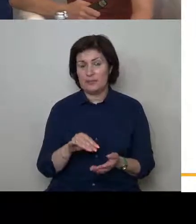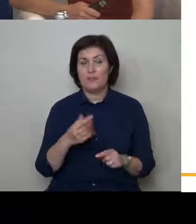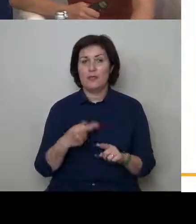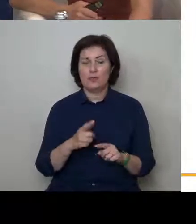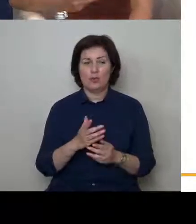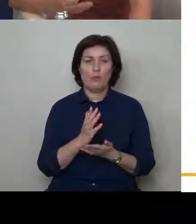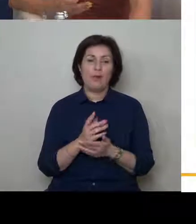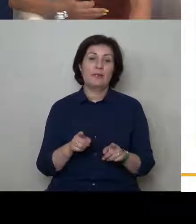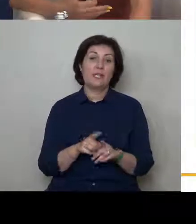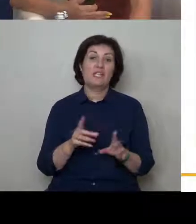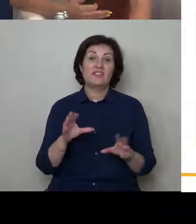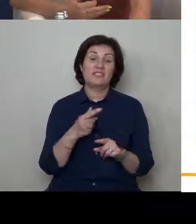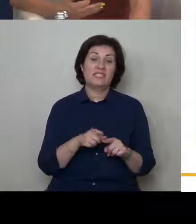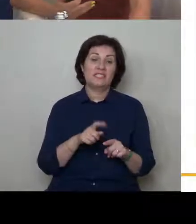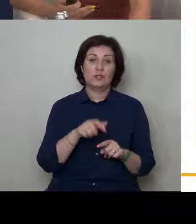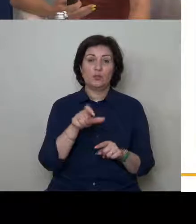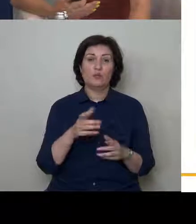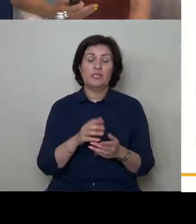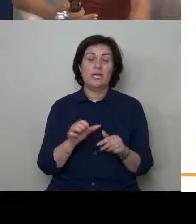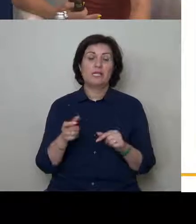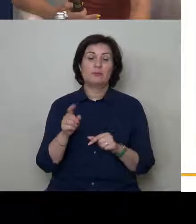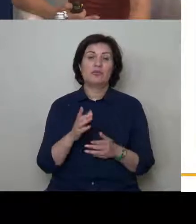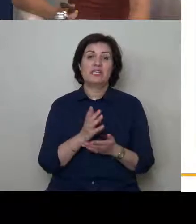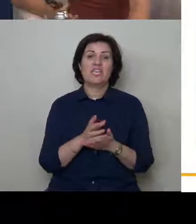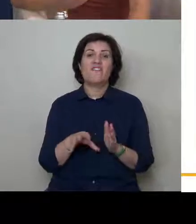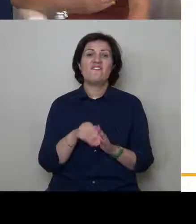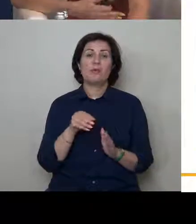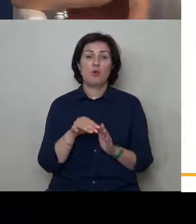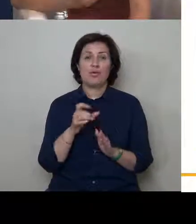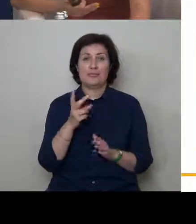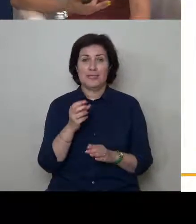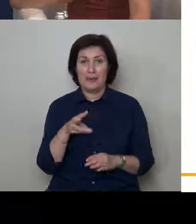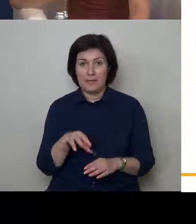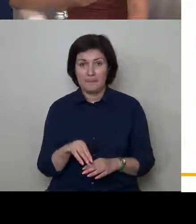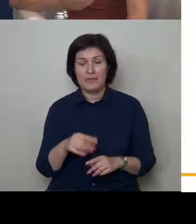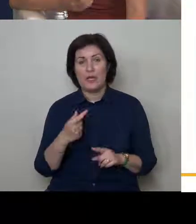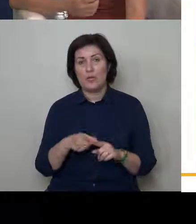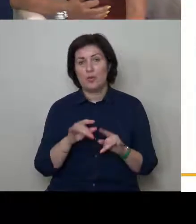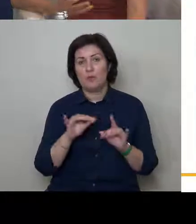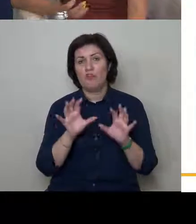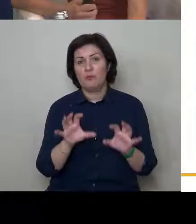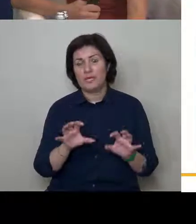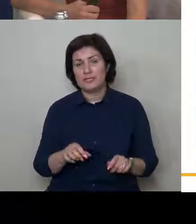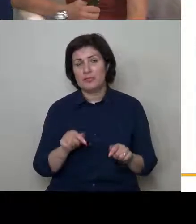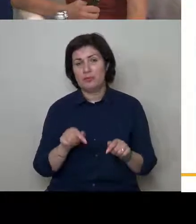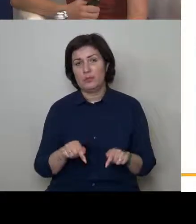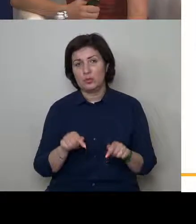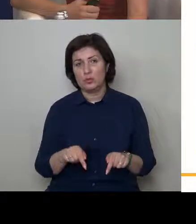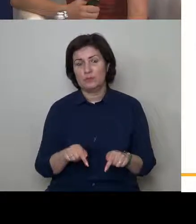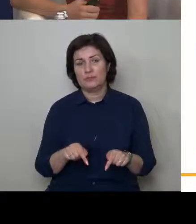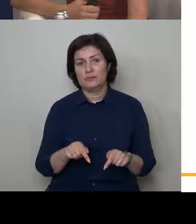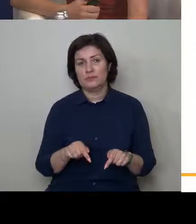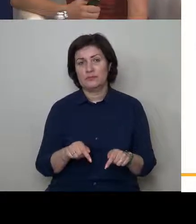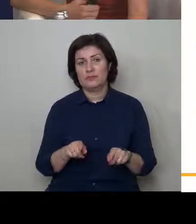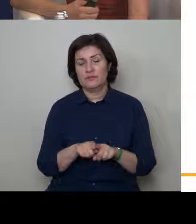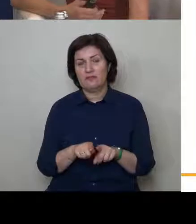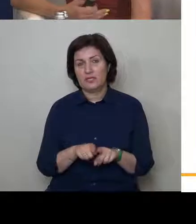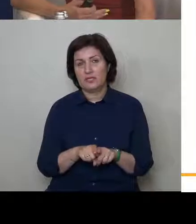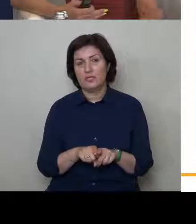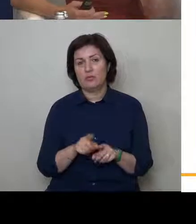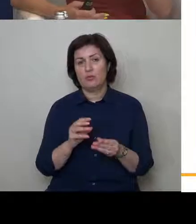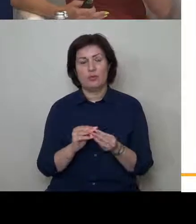from the second part of this article. But all of those persons are also voters at the same time. So